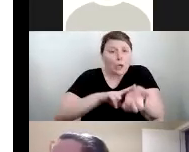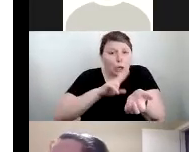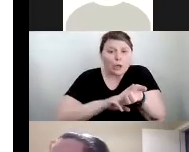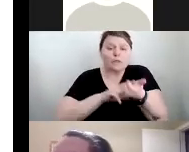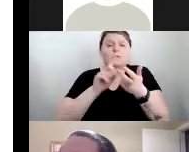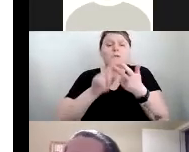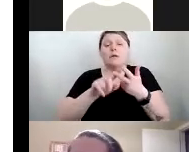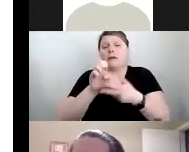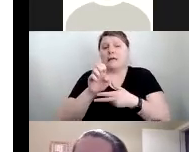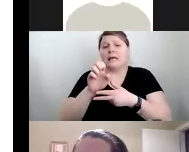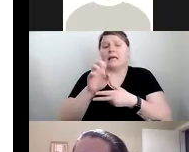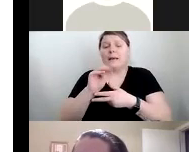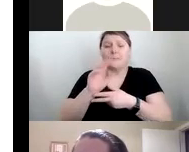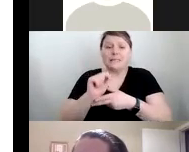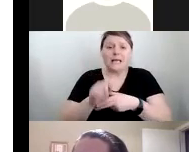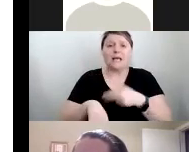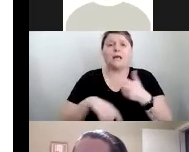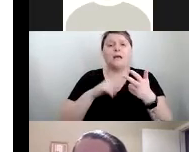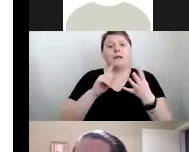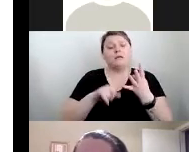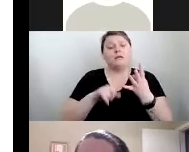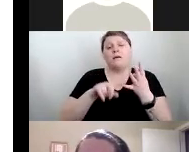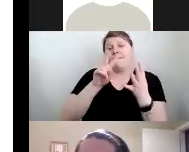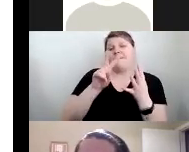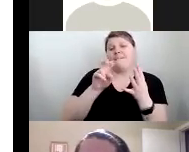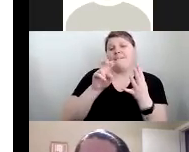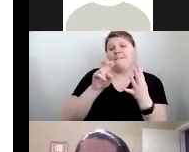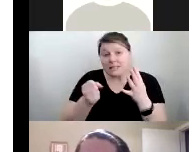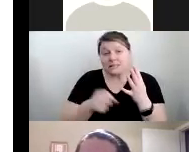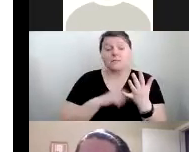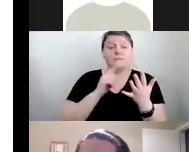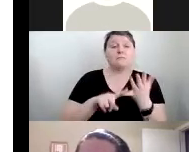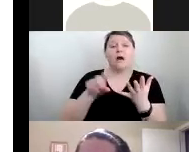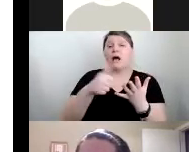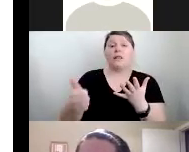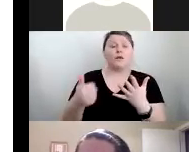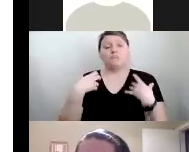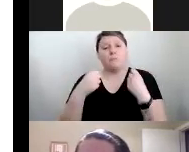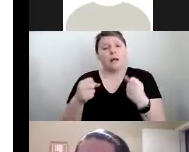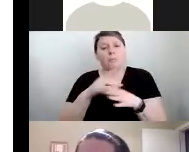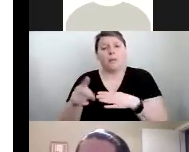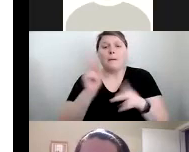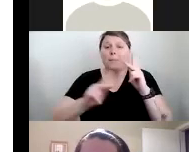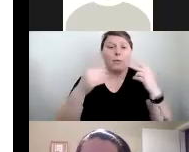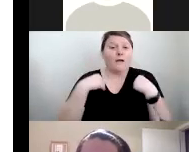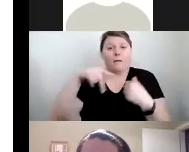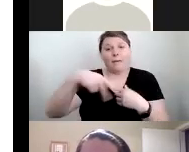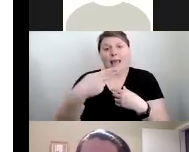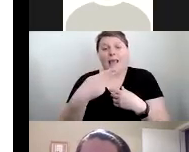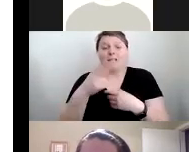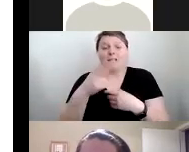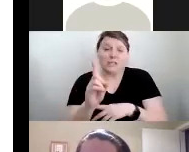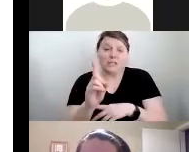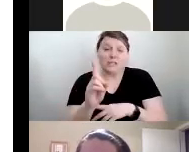they're veterinarians, they're allied health professionals, they're those with PhDs in epidemiology. Really, any of